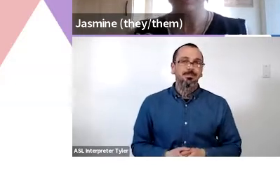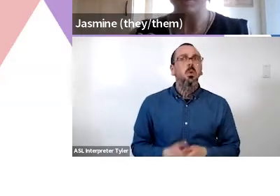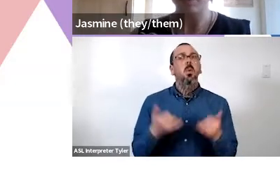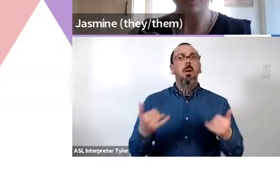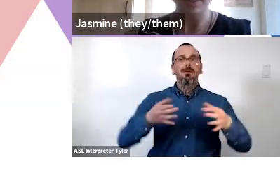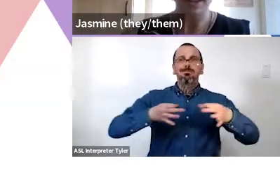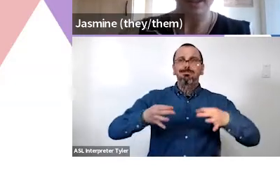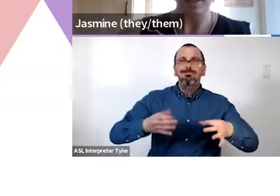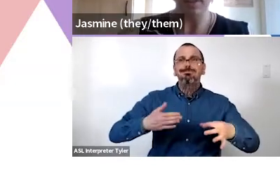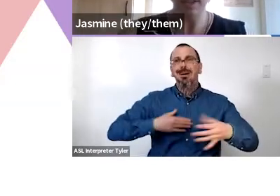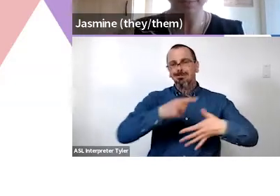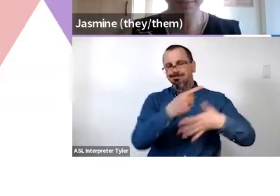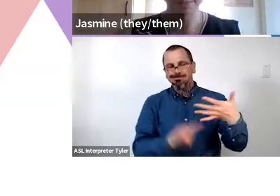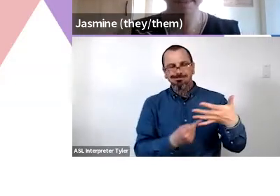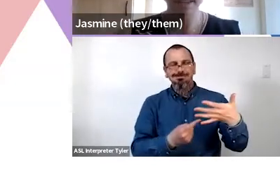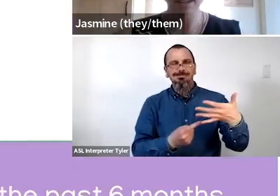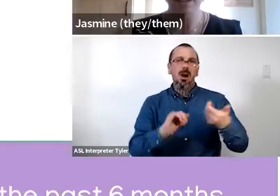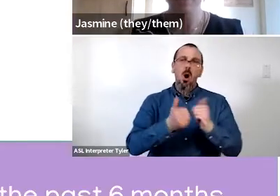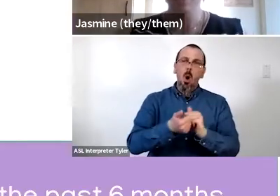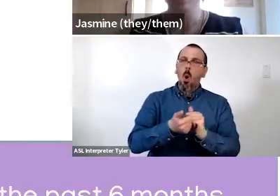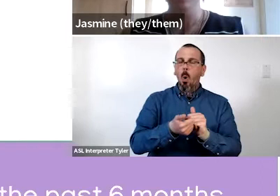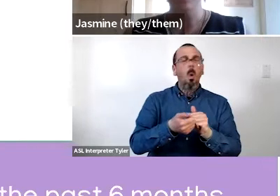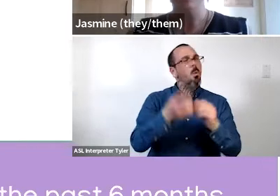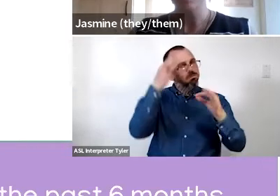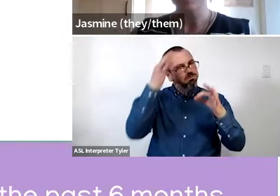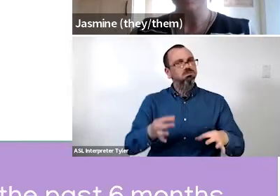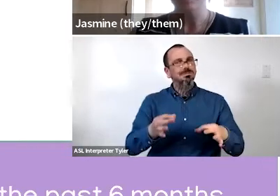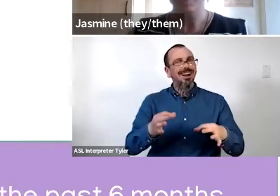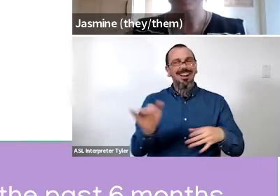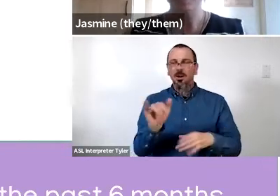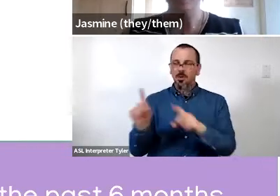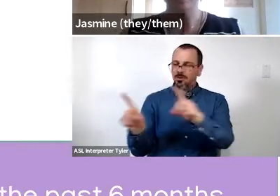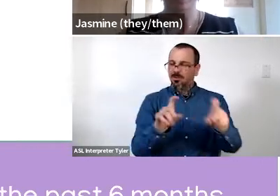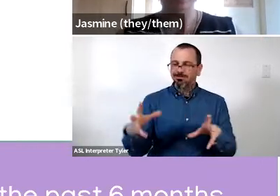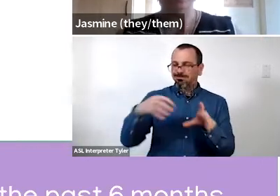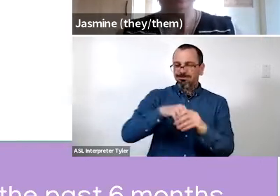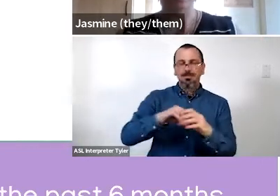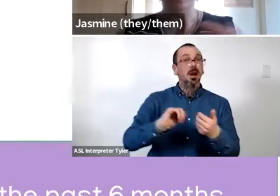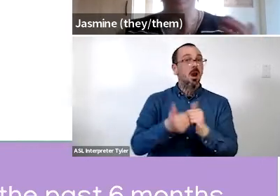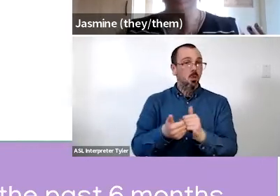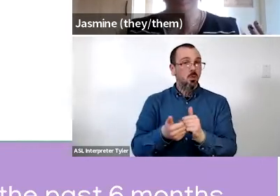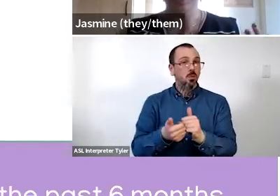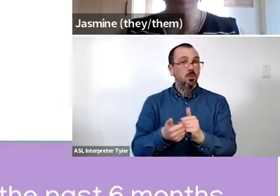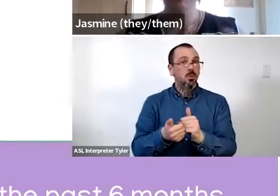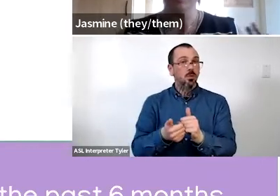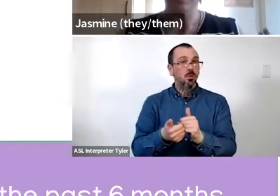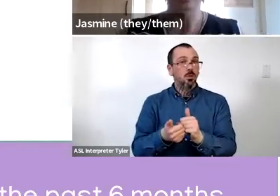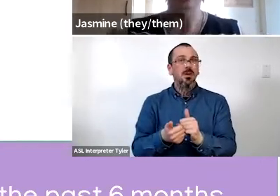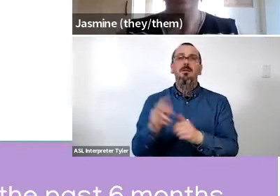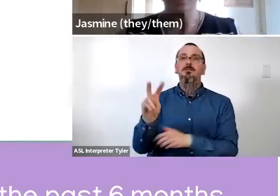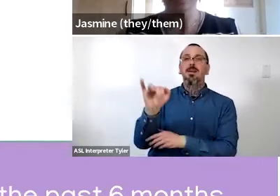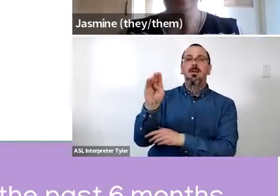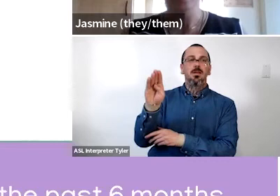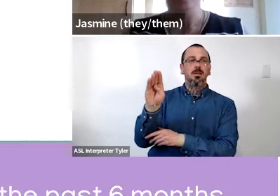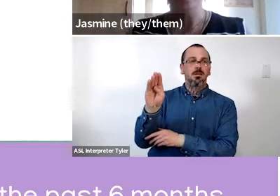using information from the Sex Now survey. So my substance use variable I defined as a dichotomous variable, so a yes